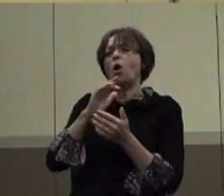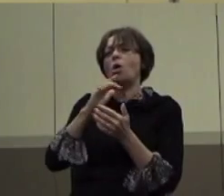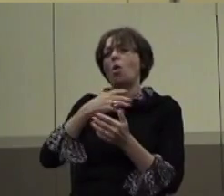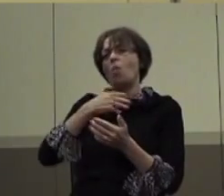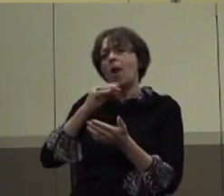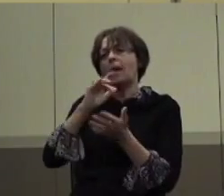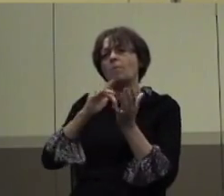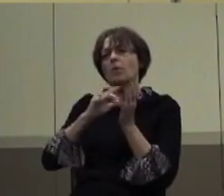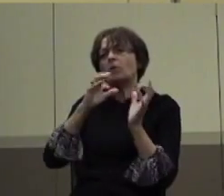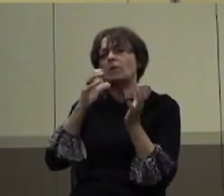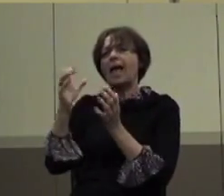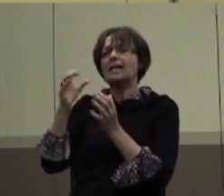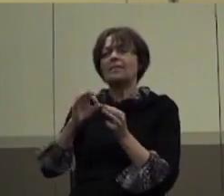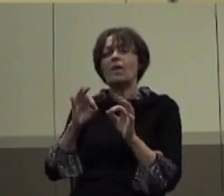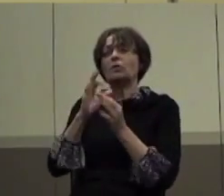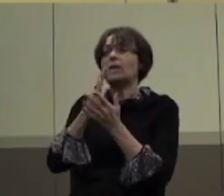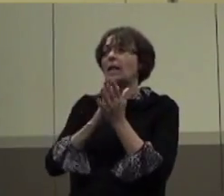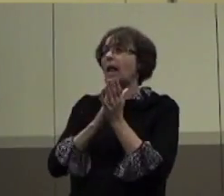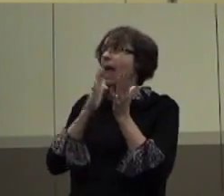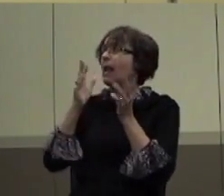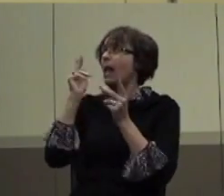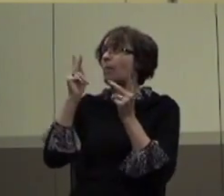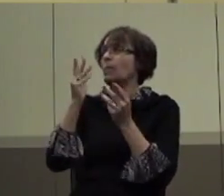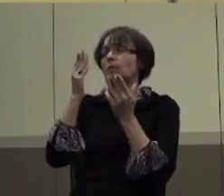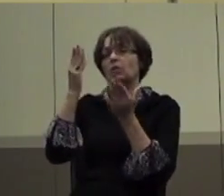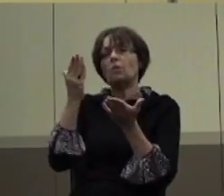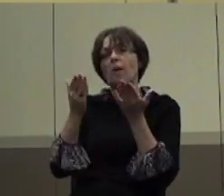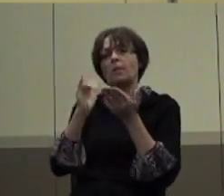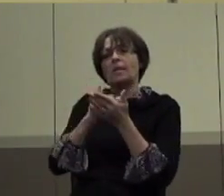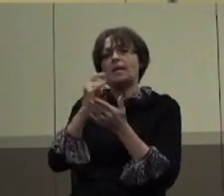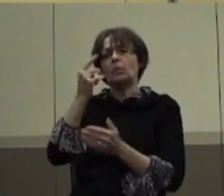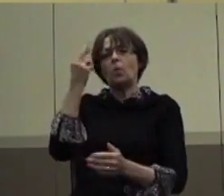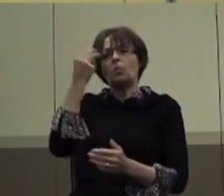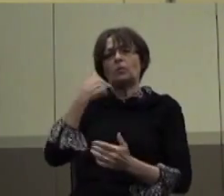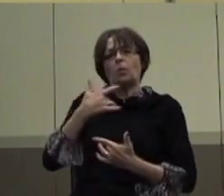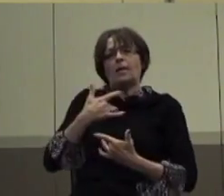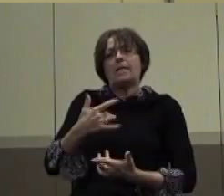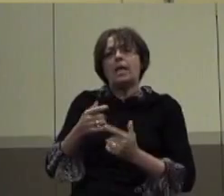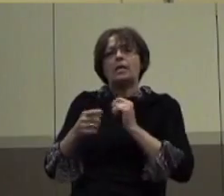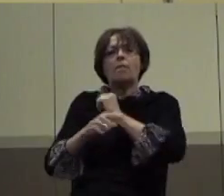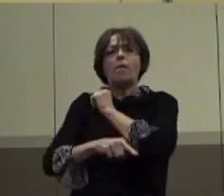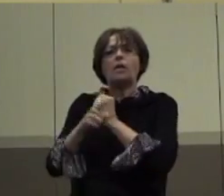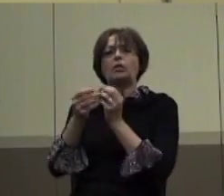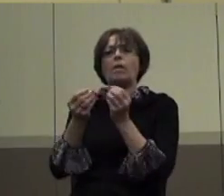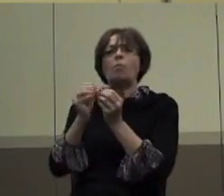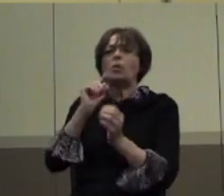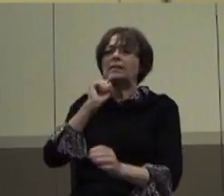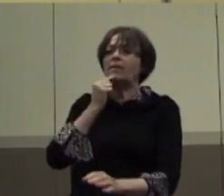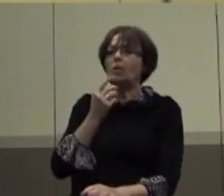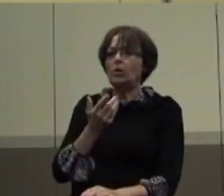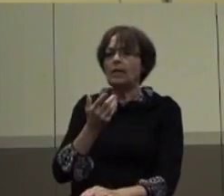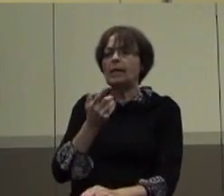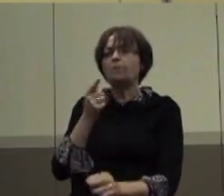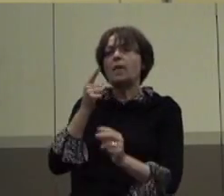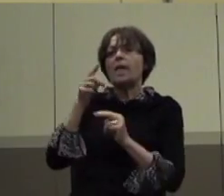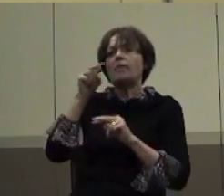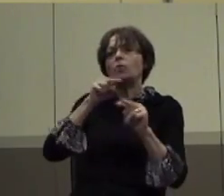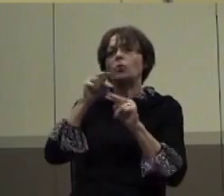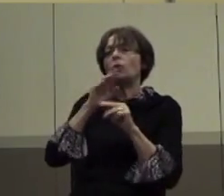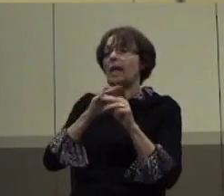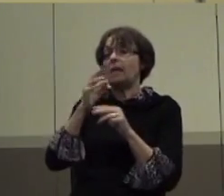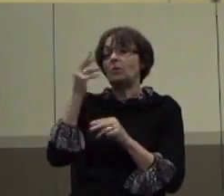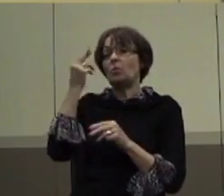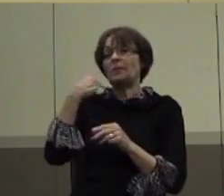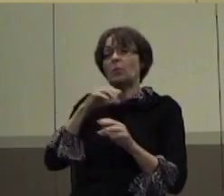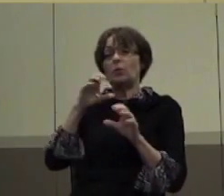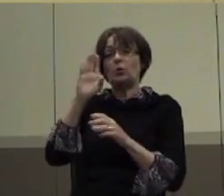values are, and there's a lot of people who suggest that that may be one of the reasons that we tend to punish them more severely. And if you look at the reason that we're